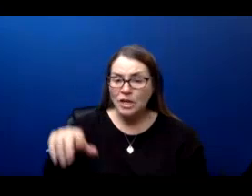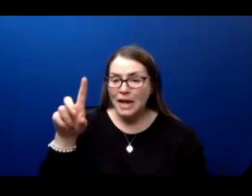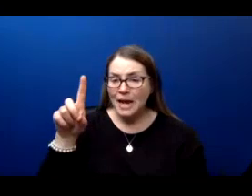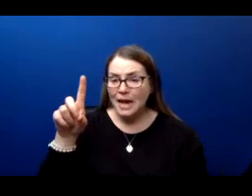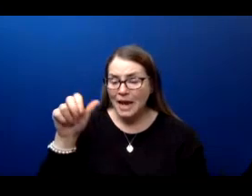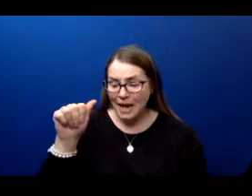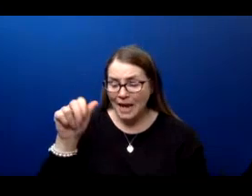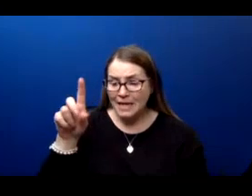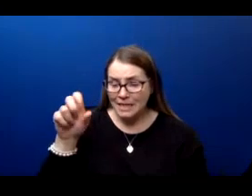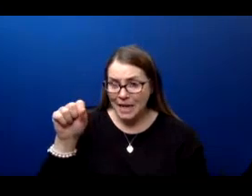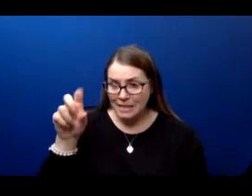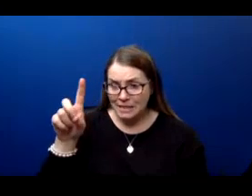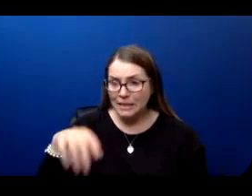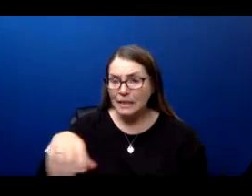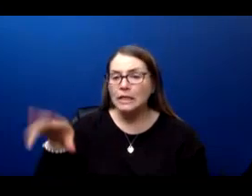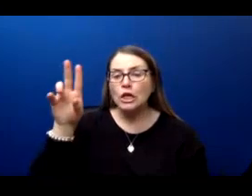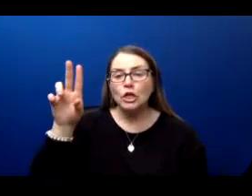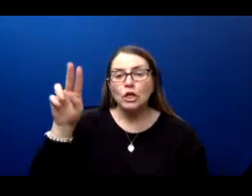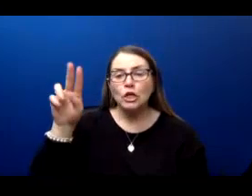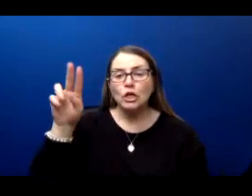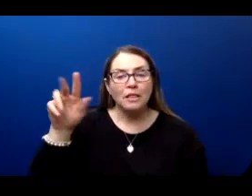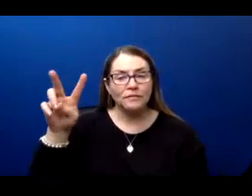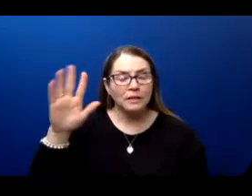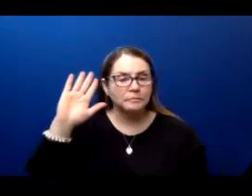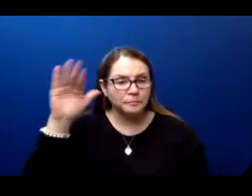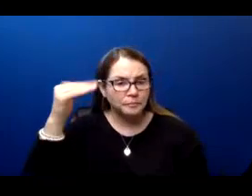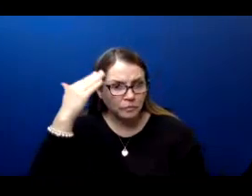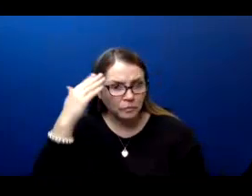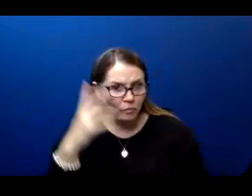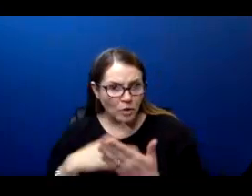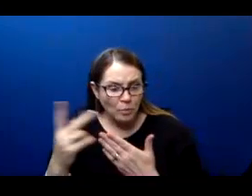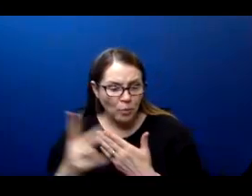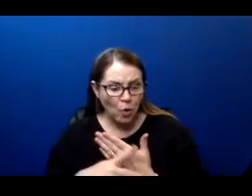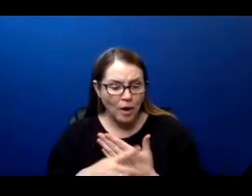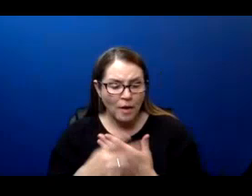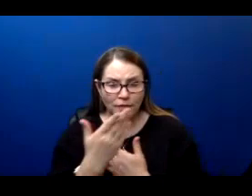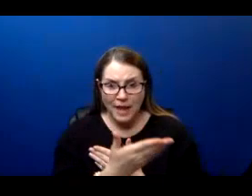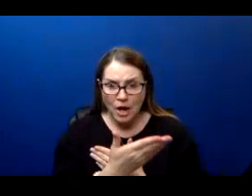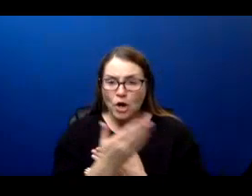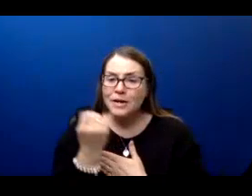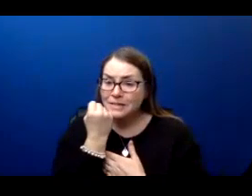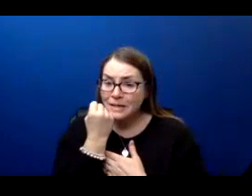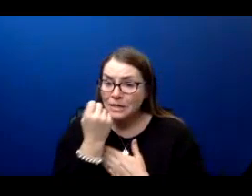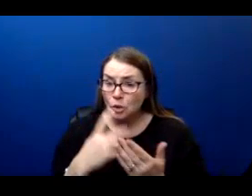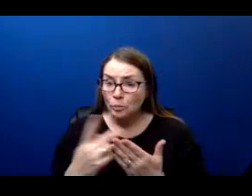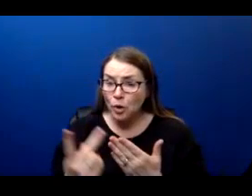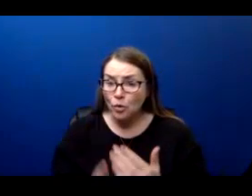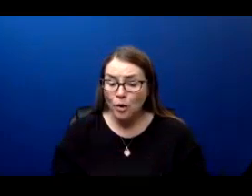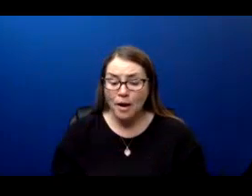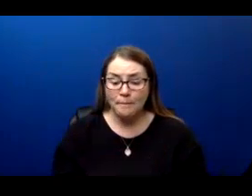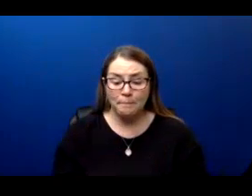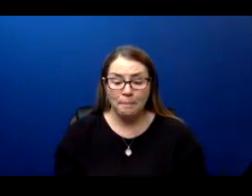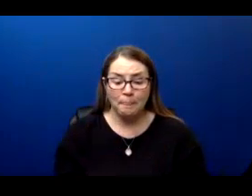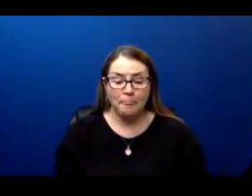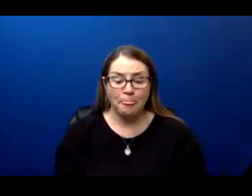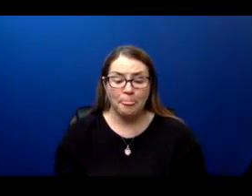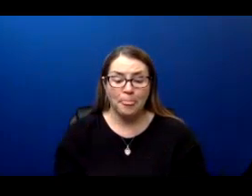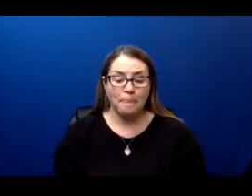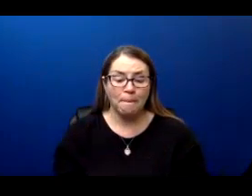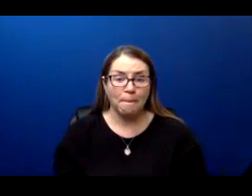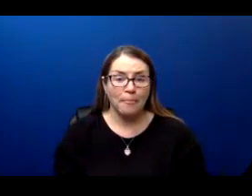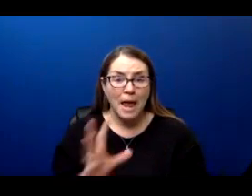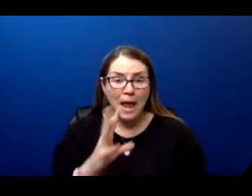at UNLV are going to have their lead awareness program there, dental programs, the amazing program at